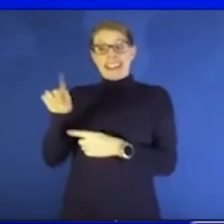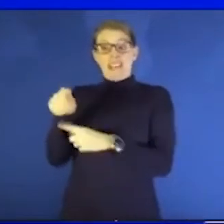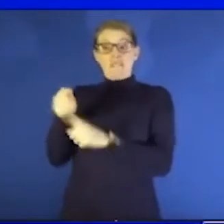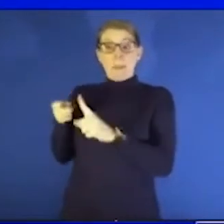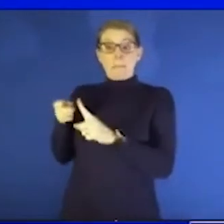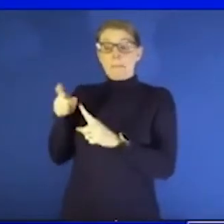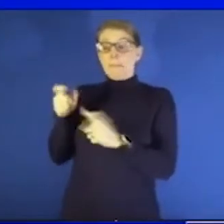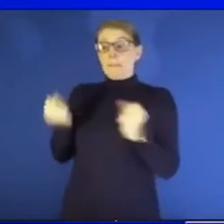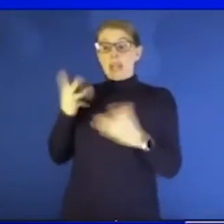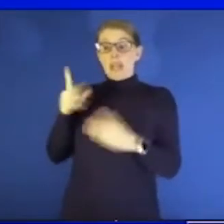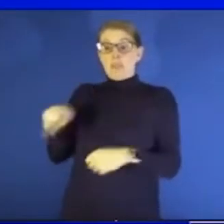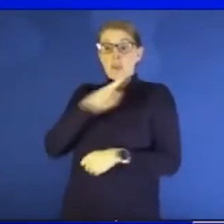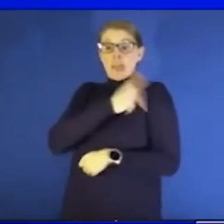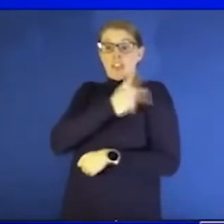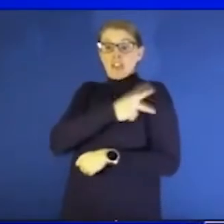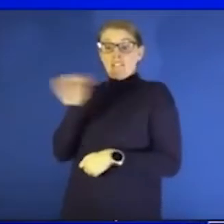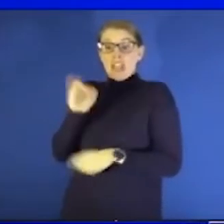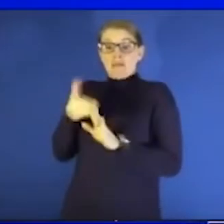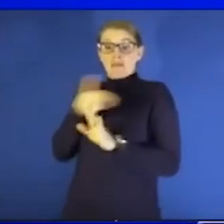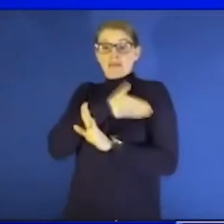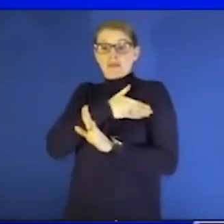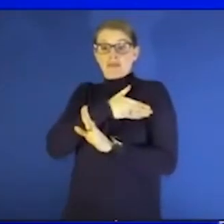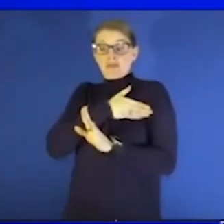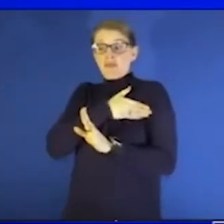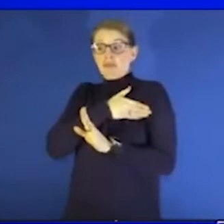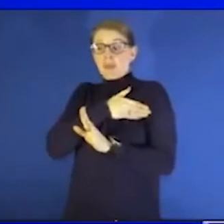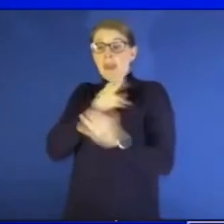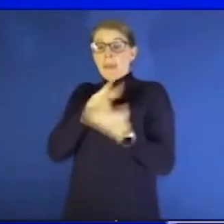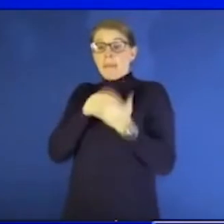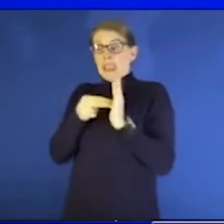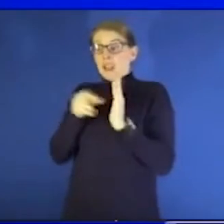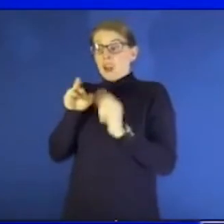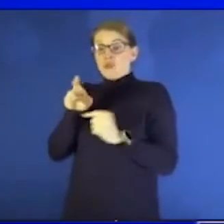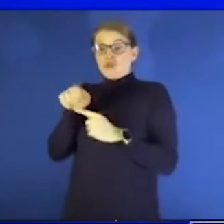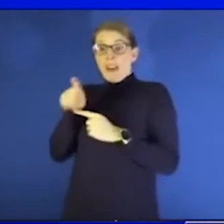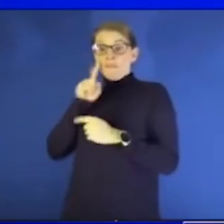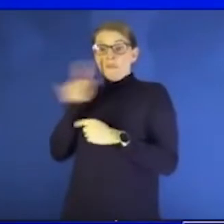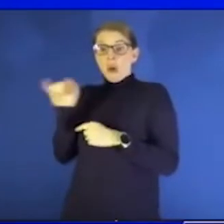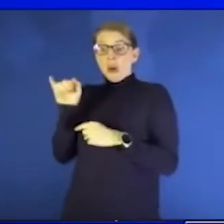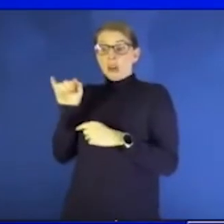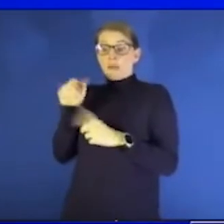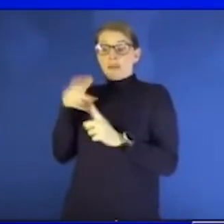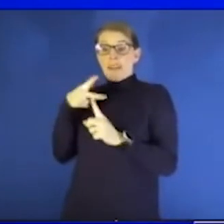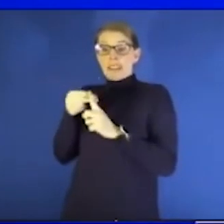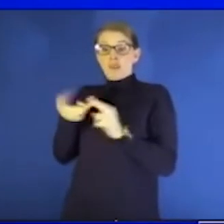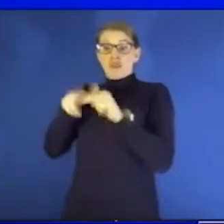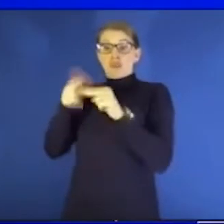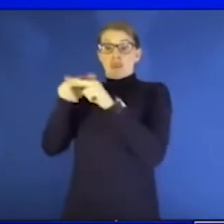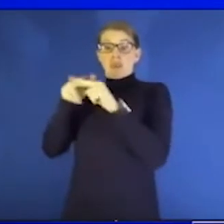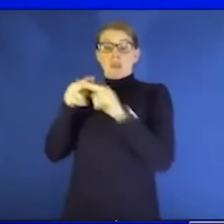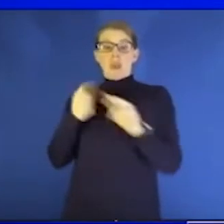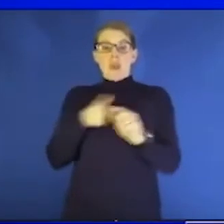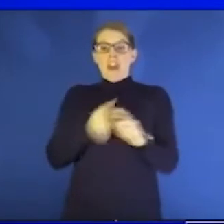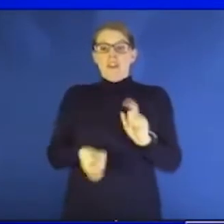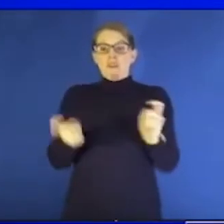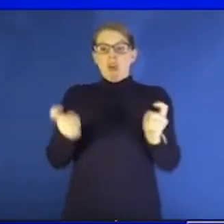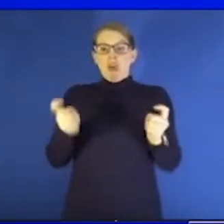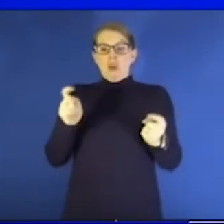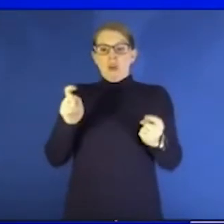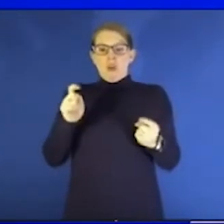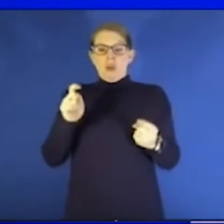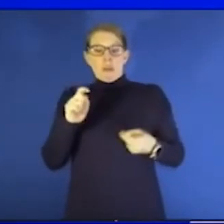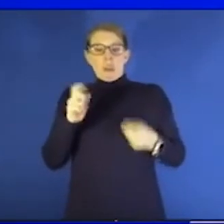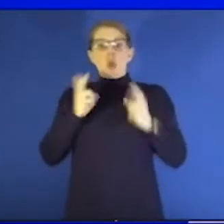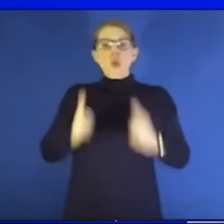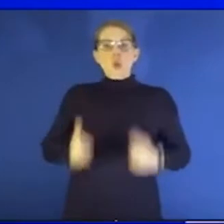were infected previously. There was an increasing vaccination rate. I think that's what we're seeing. We are starting to evolve really as humans, as